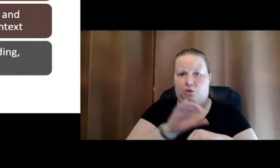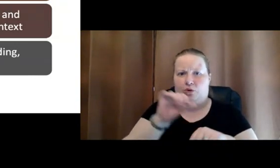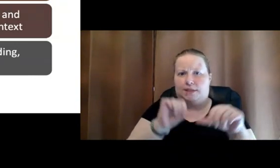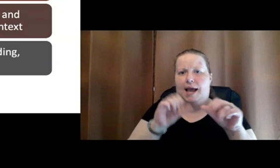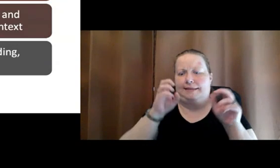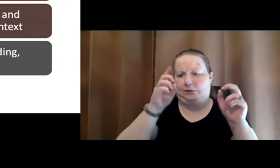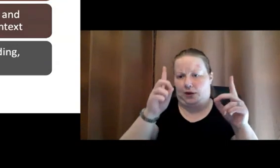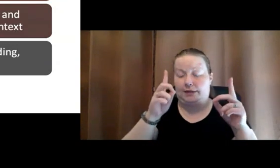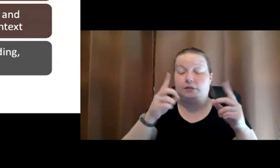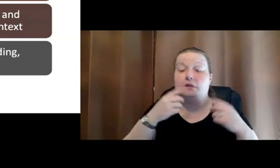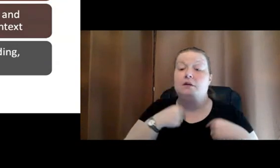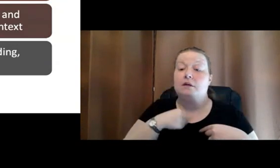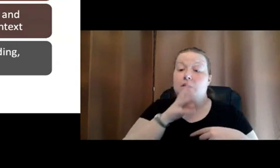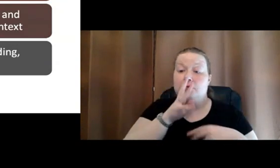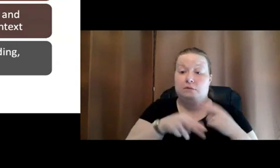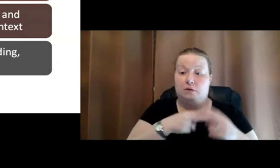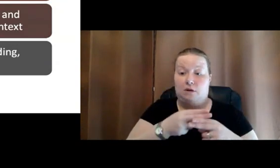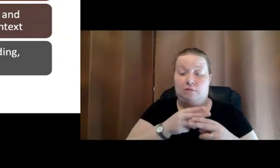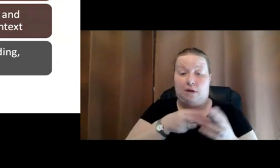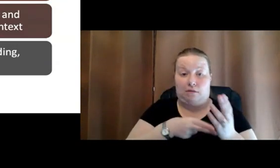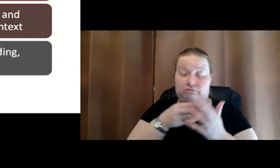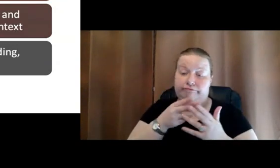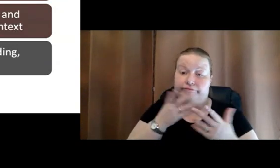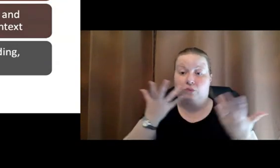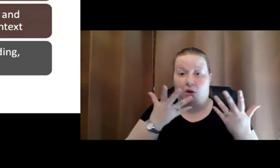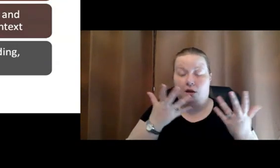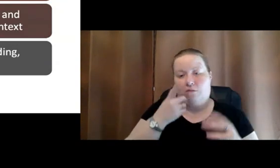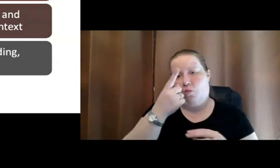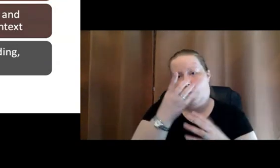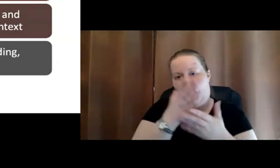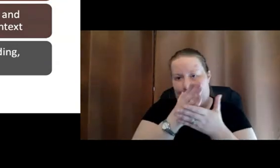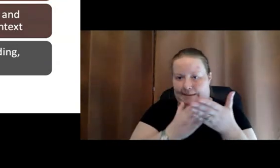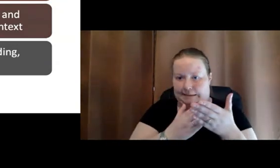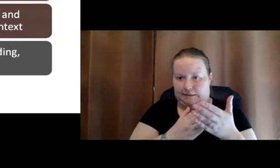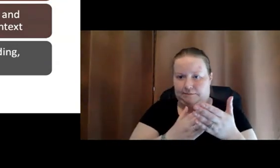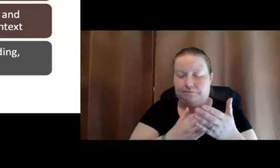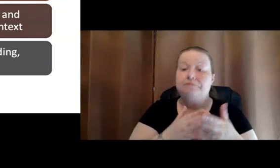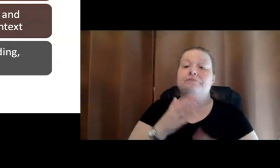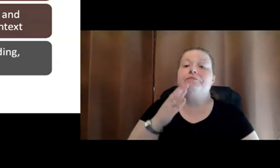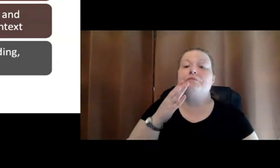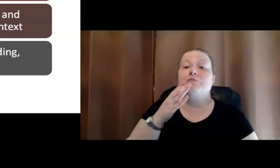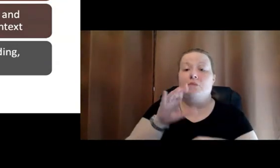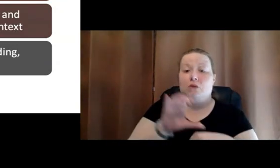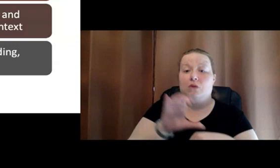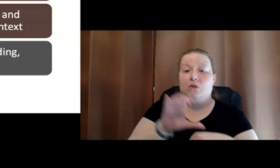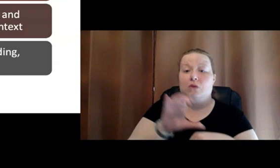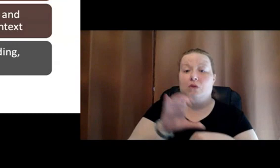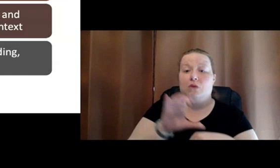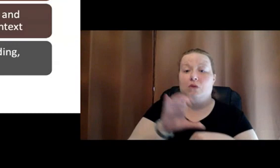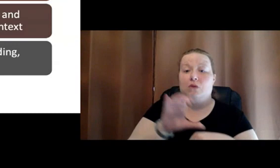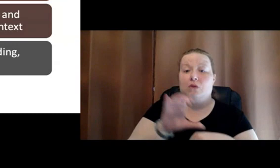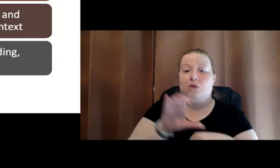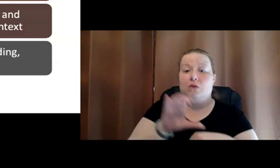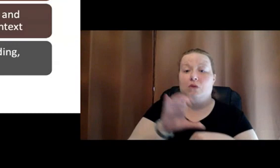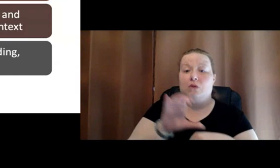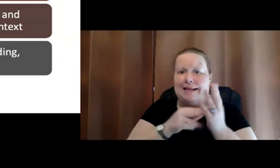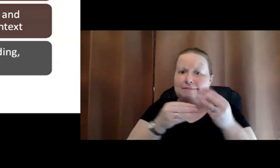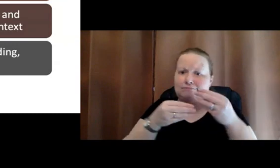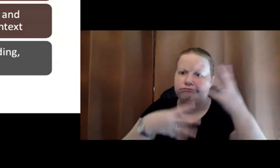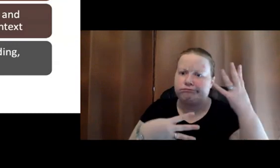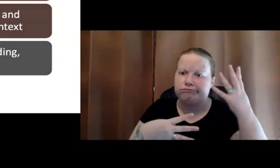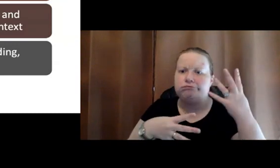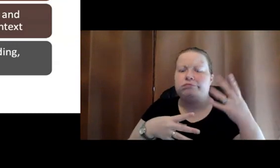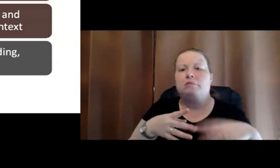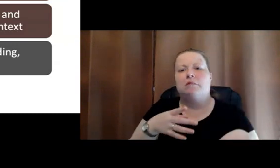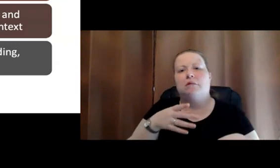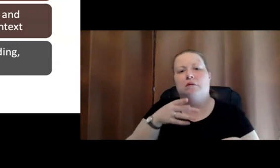what I'm really talking about is one piece of it, because computer science education means a lot of things, right? Computer science education